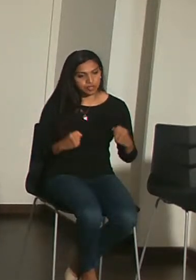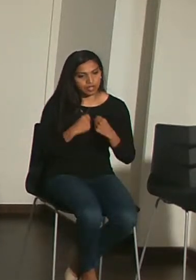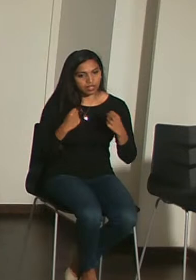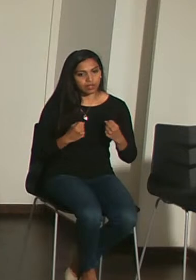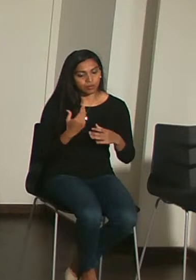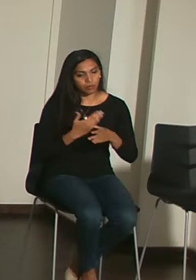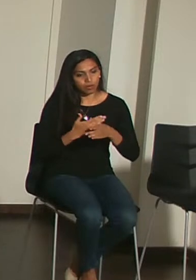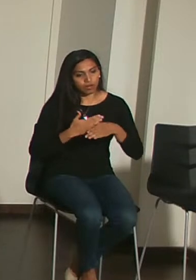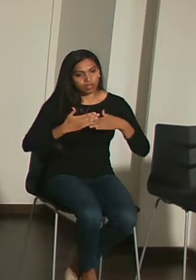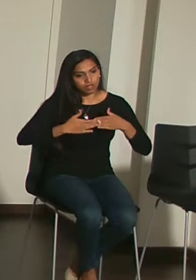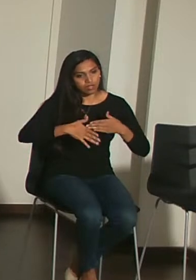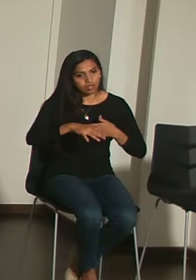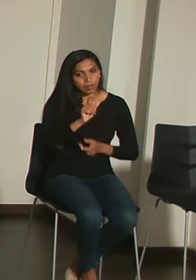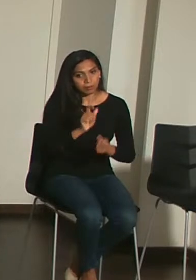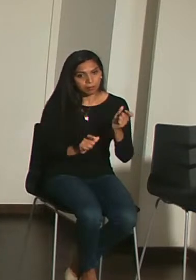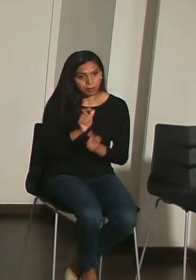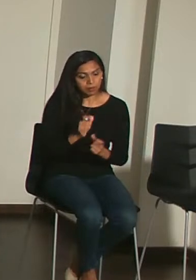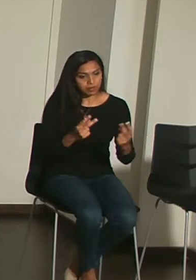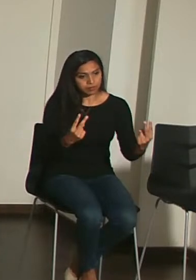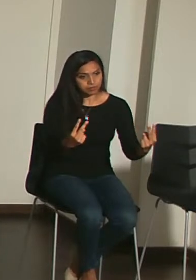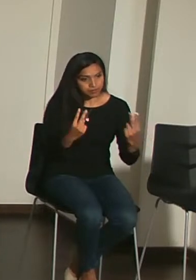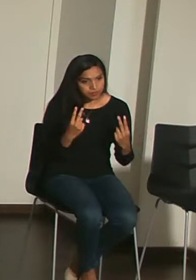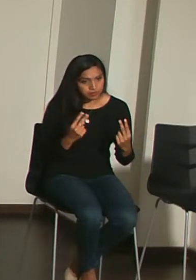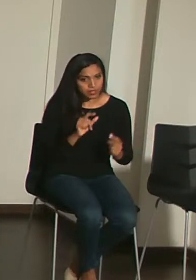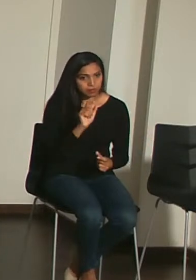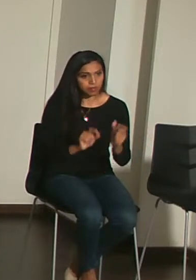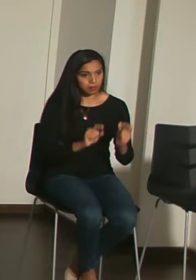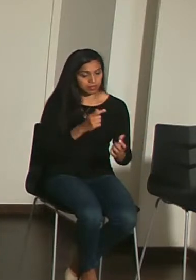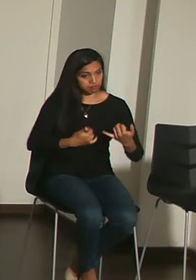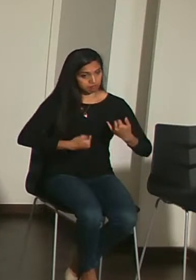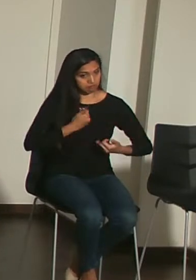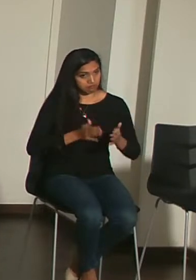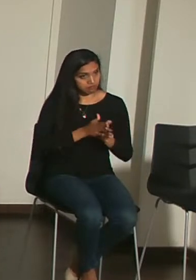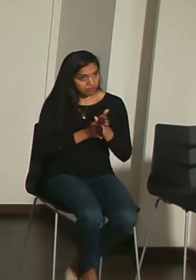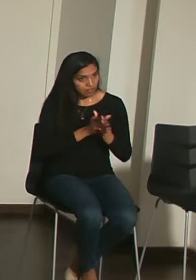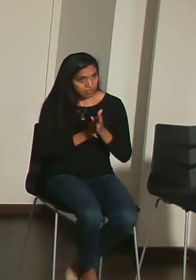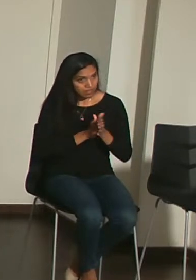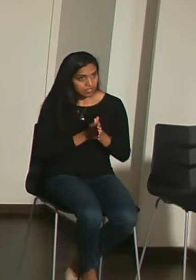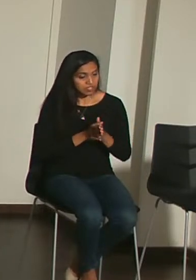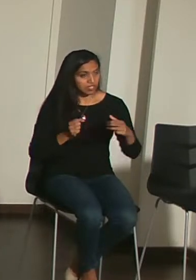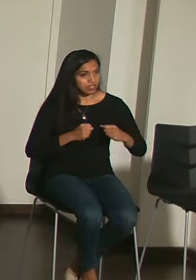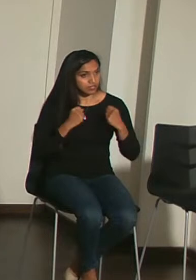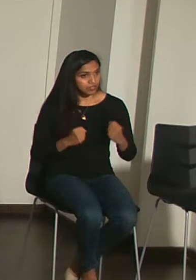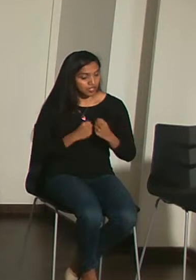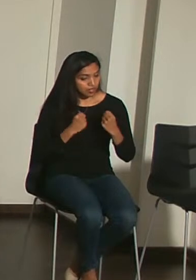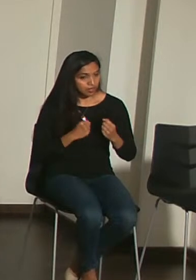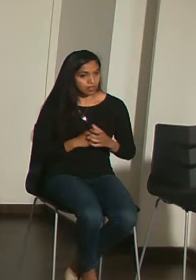um, getting, I think getting people in is the first step.